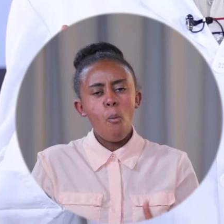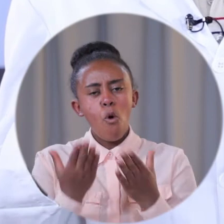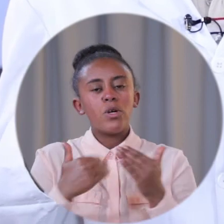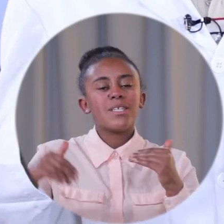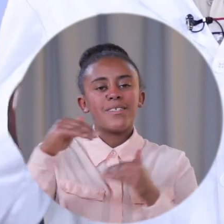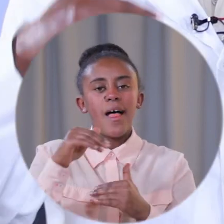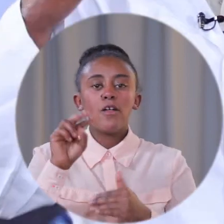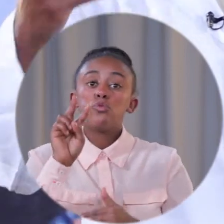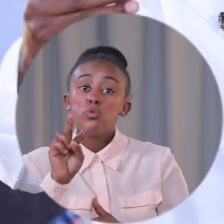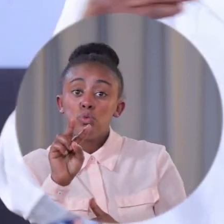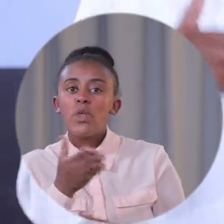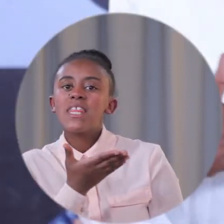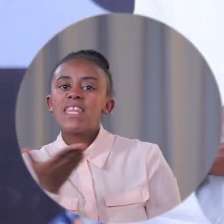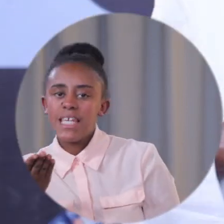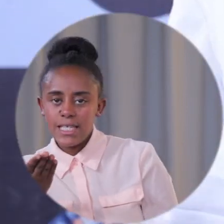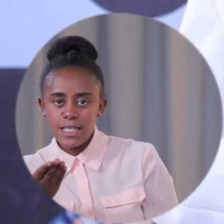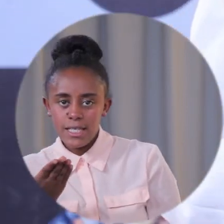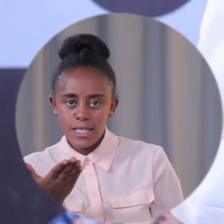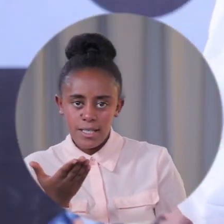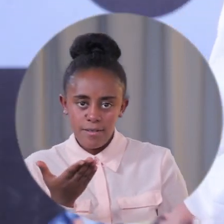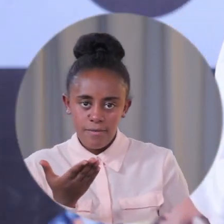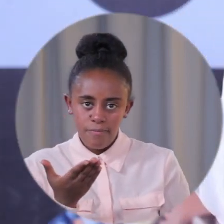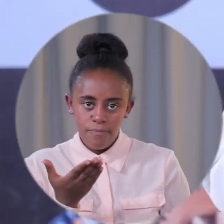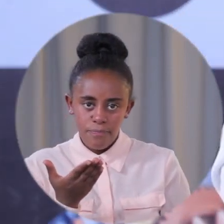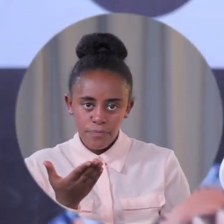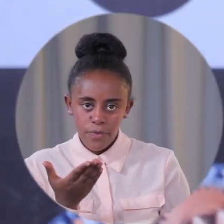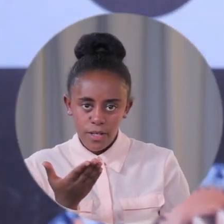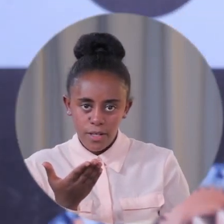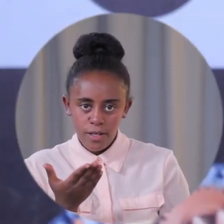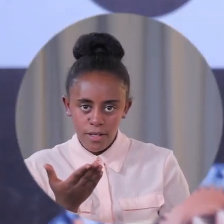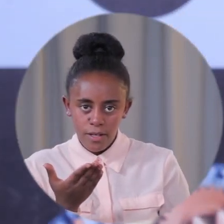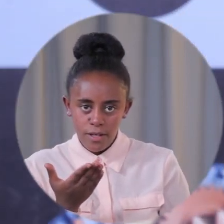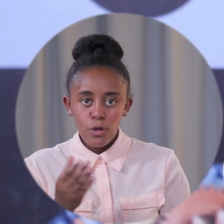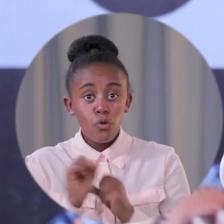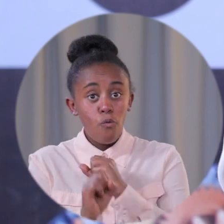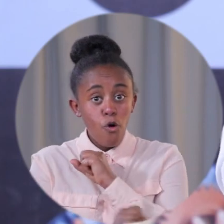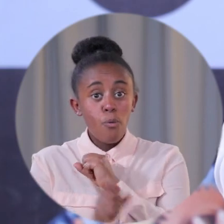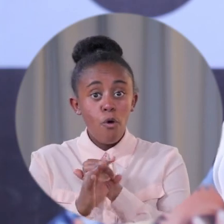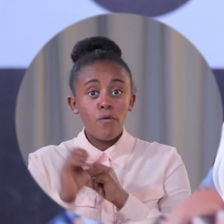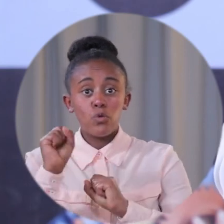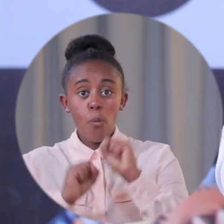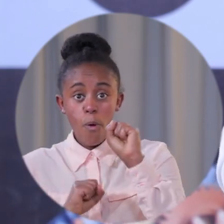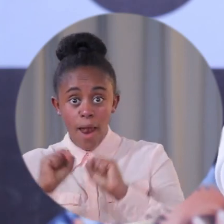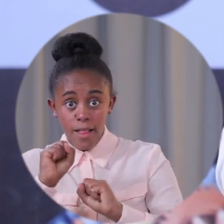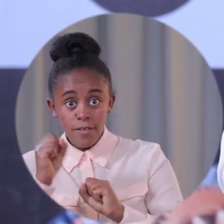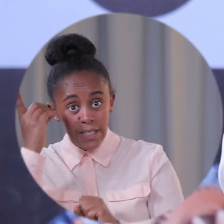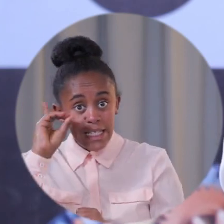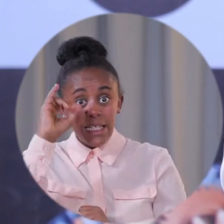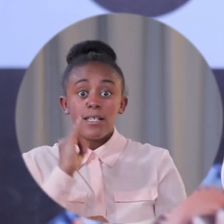than two things. The form of superlative degree is